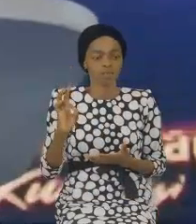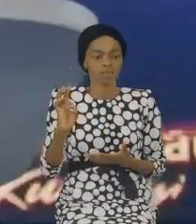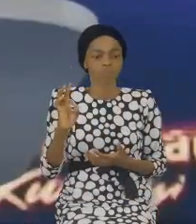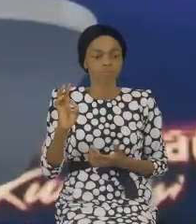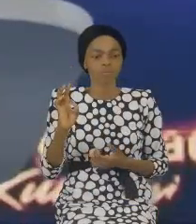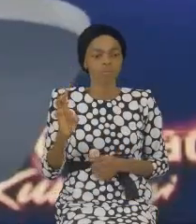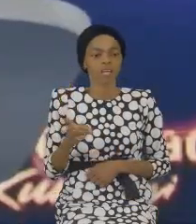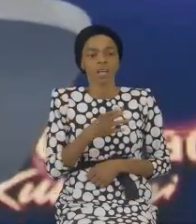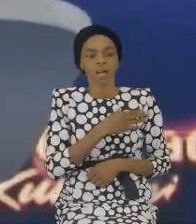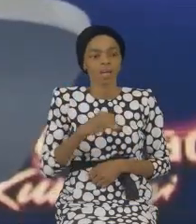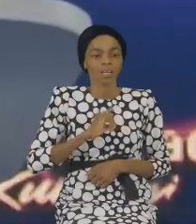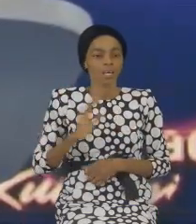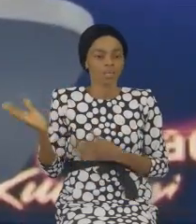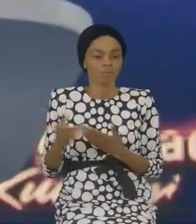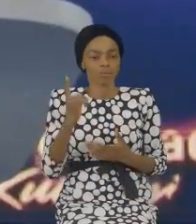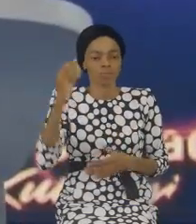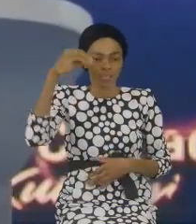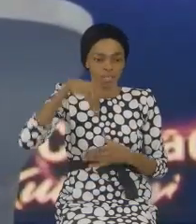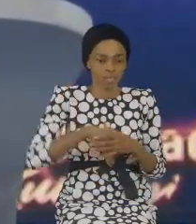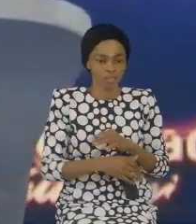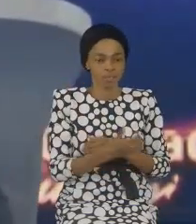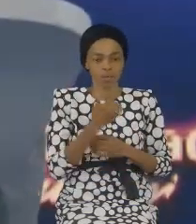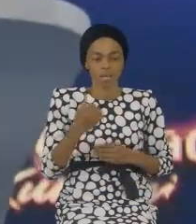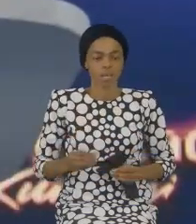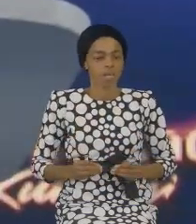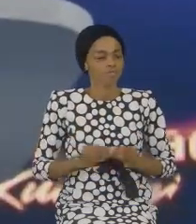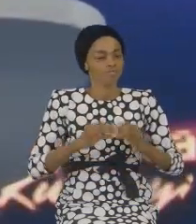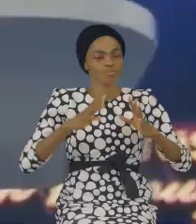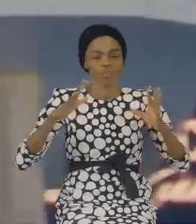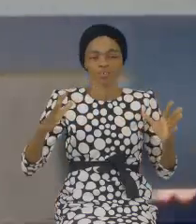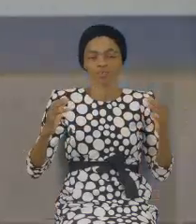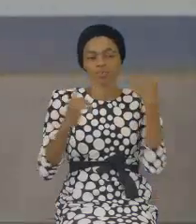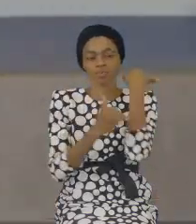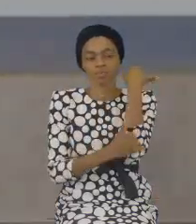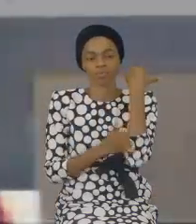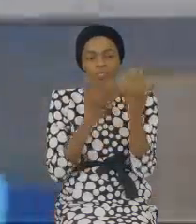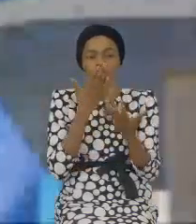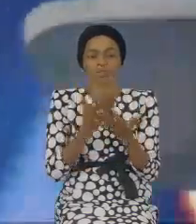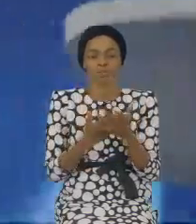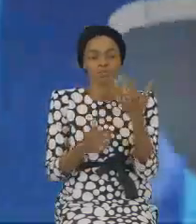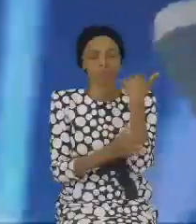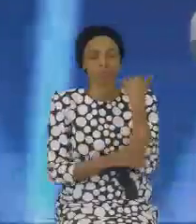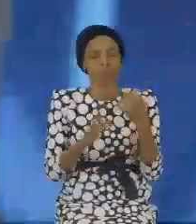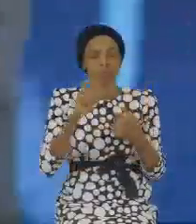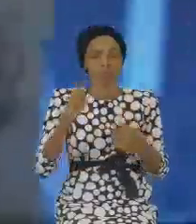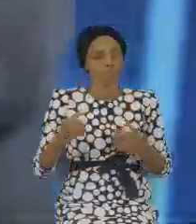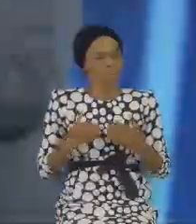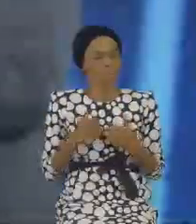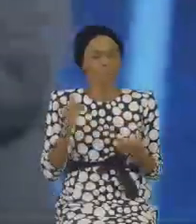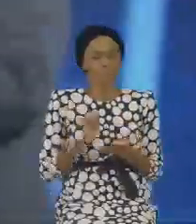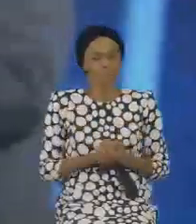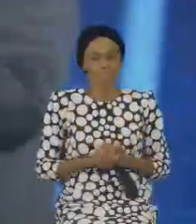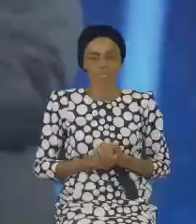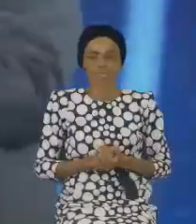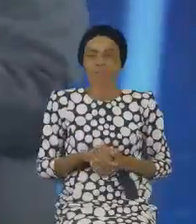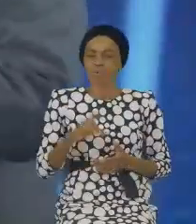in verse 7, and I brought you into a plentiful country. Always have that goal, that